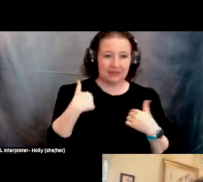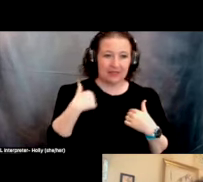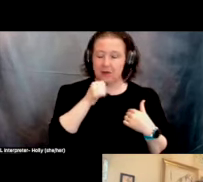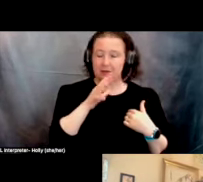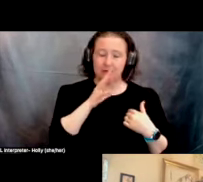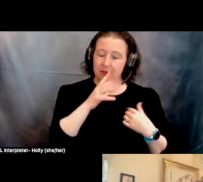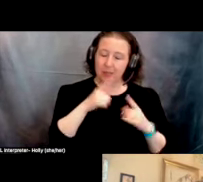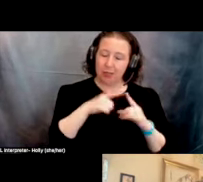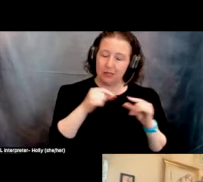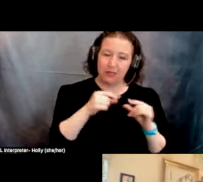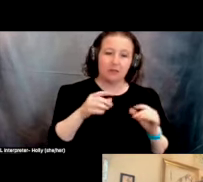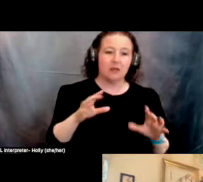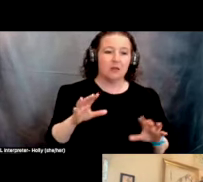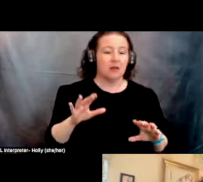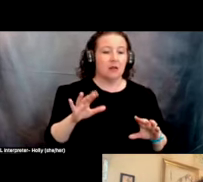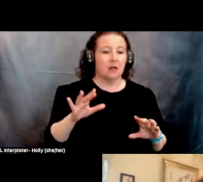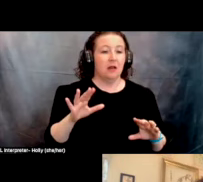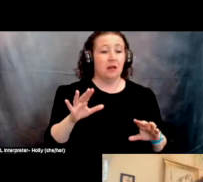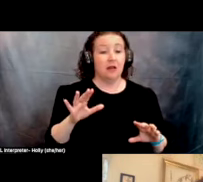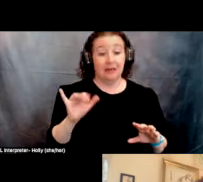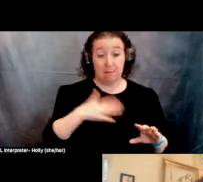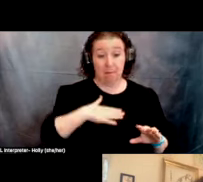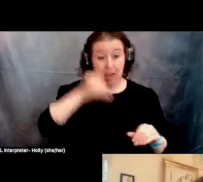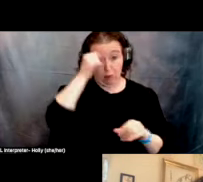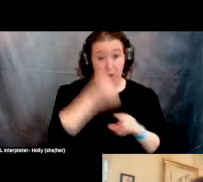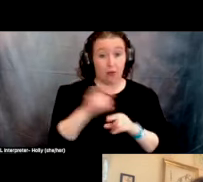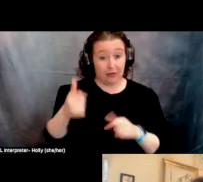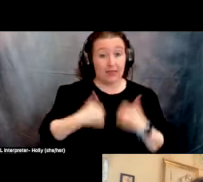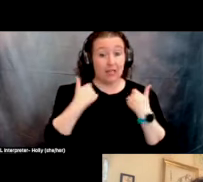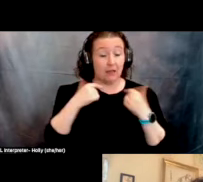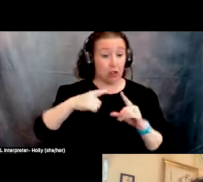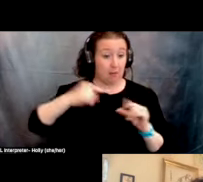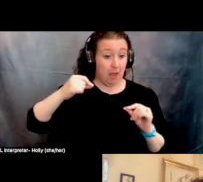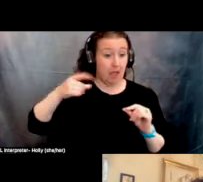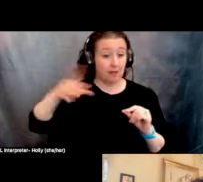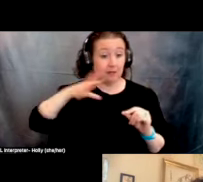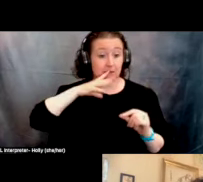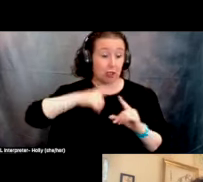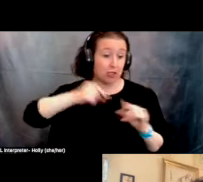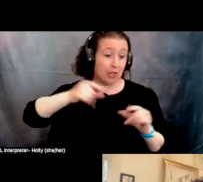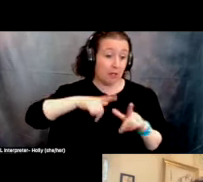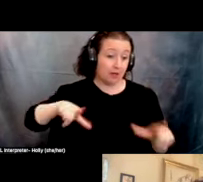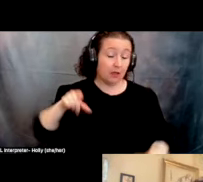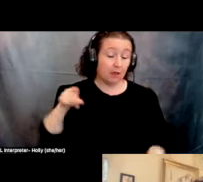Now, like my brother lives in Japan and he speaks it, but